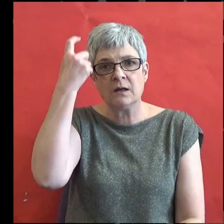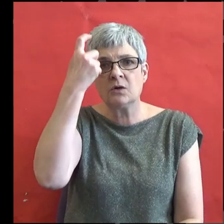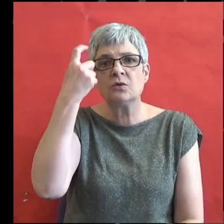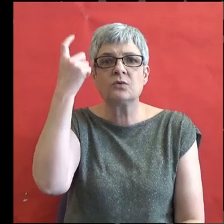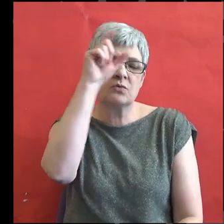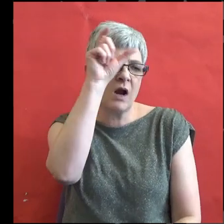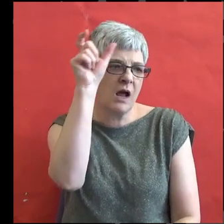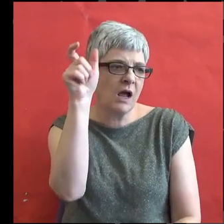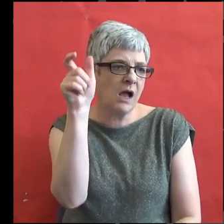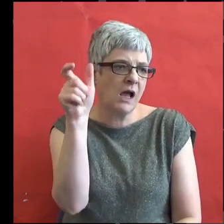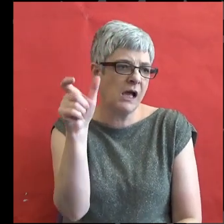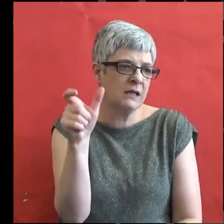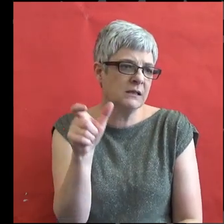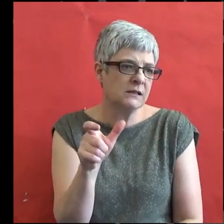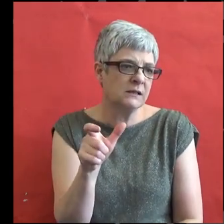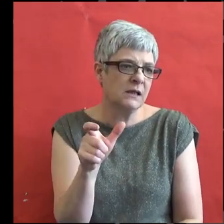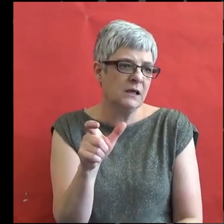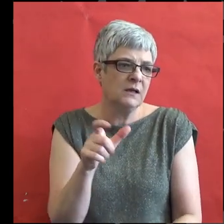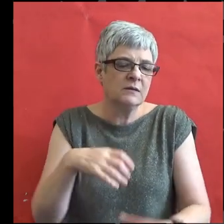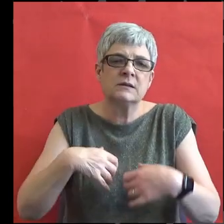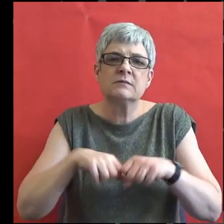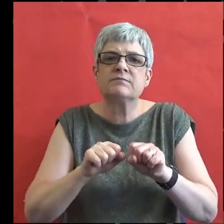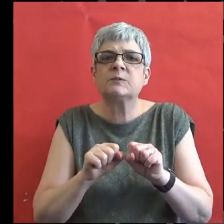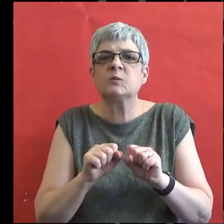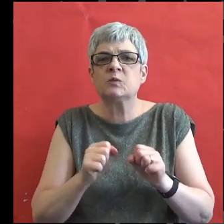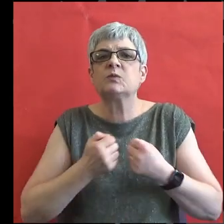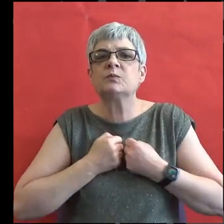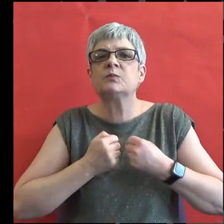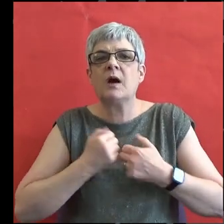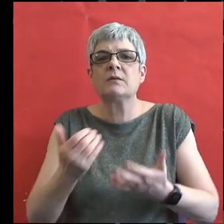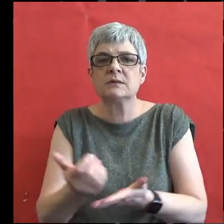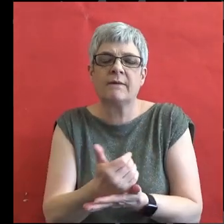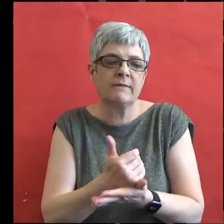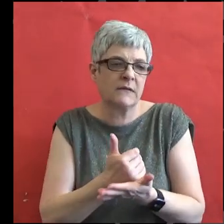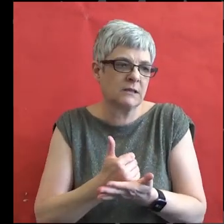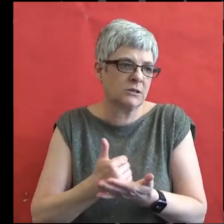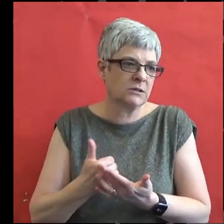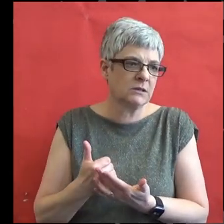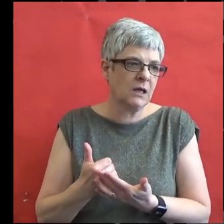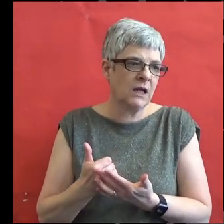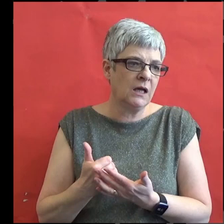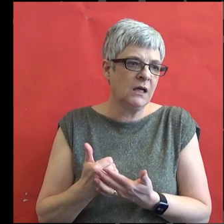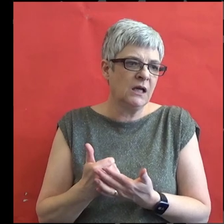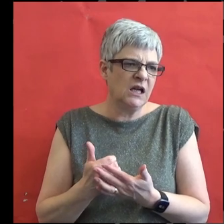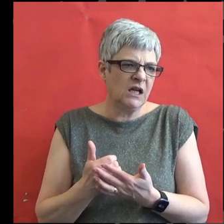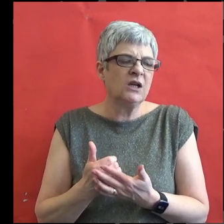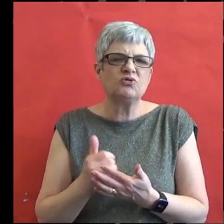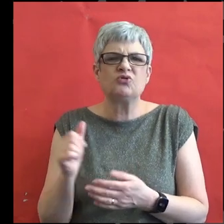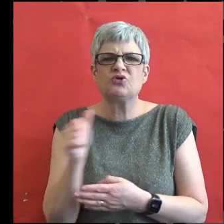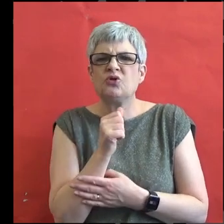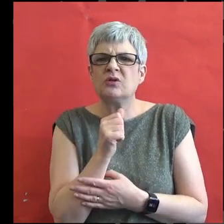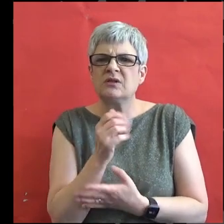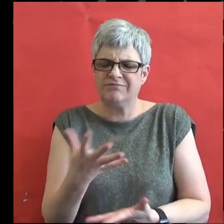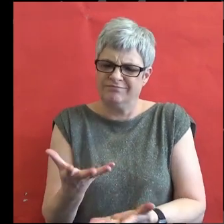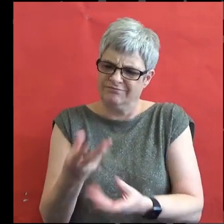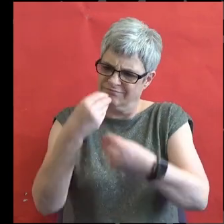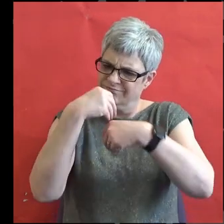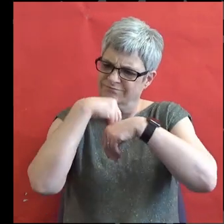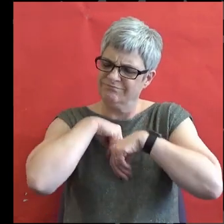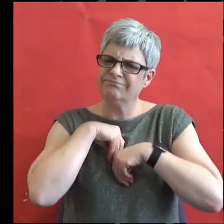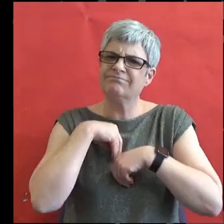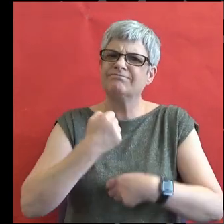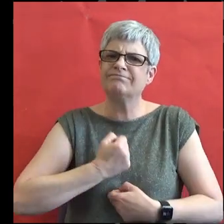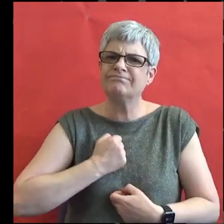Consider Christ the source of our salvation, that he should take